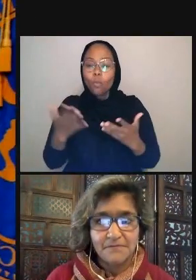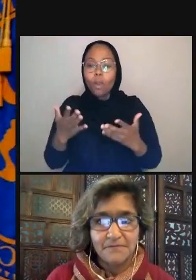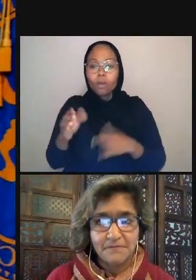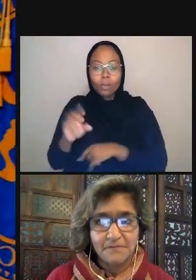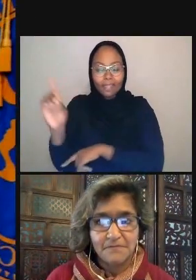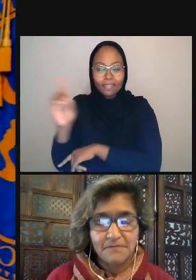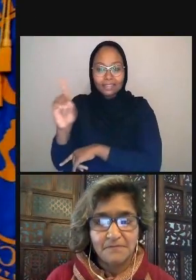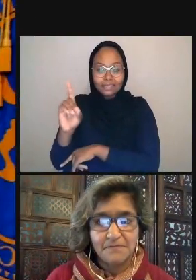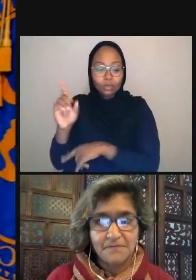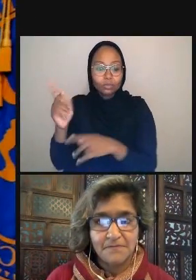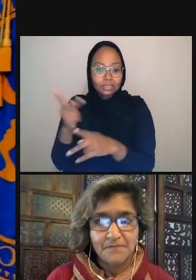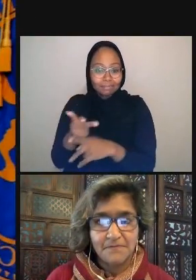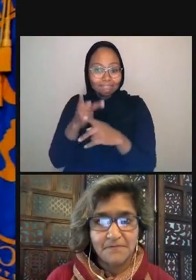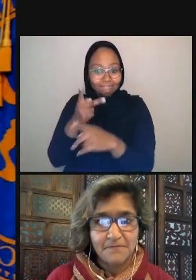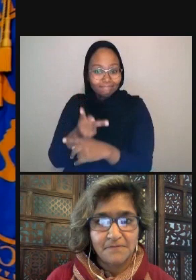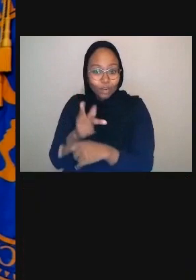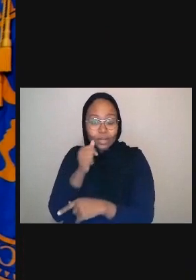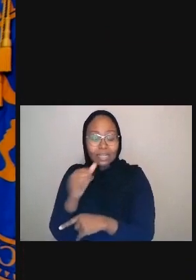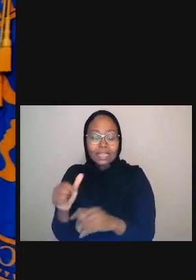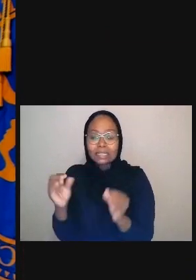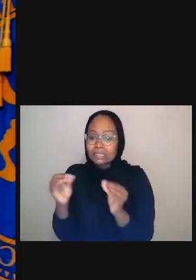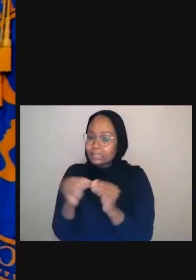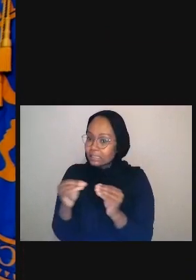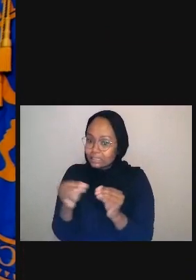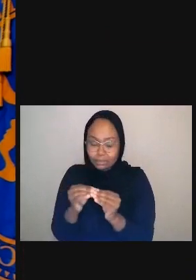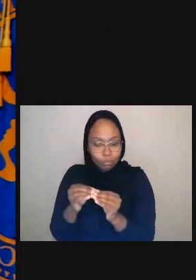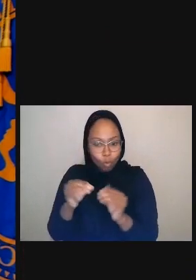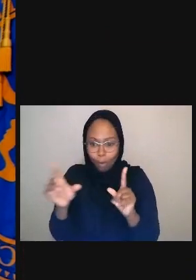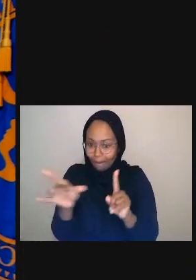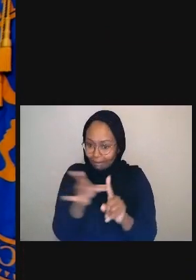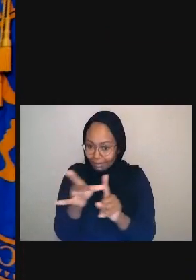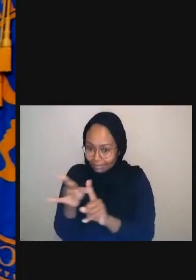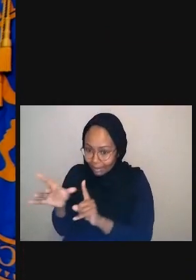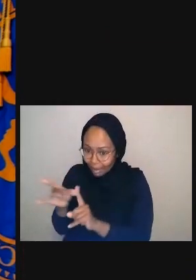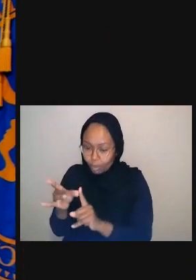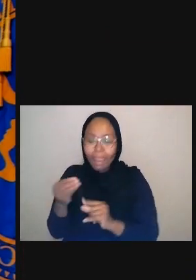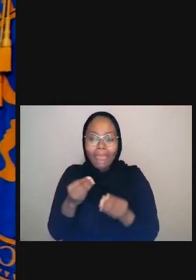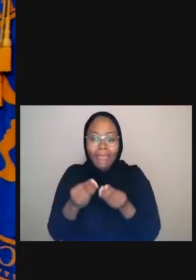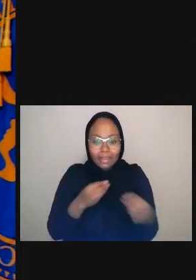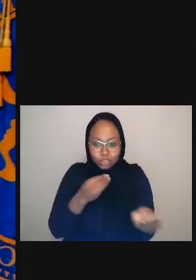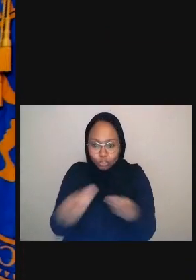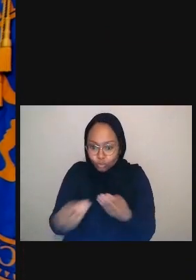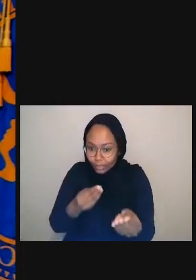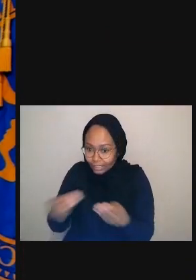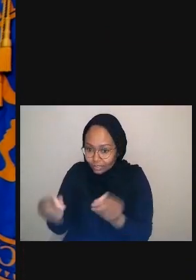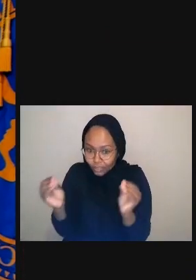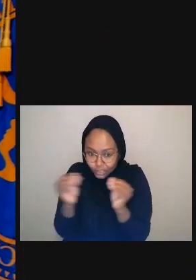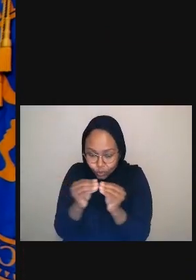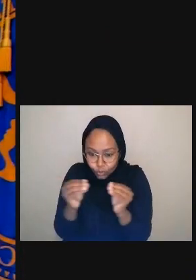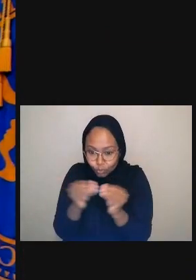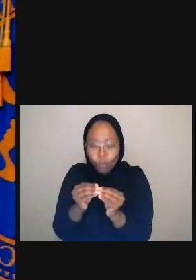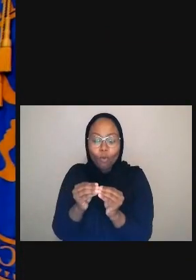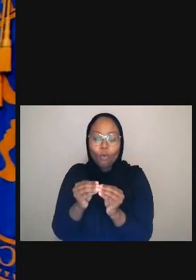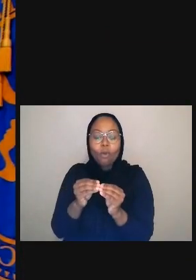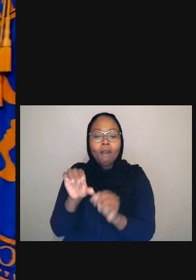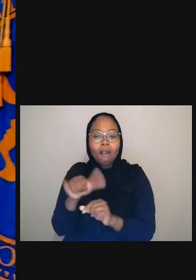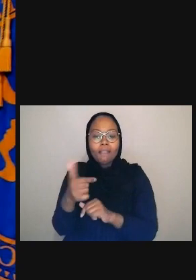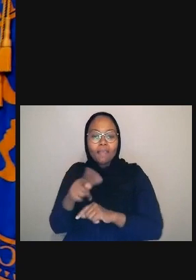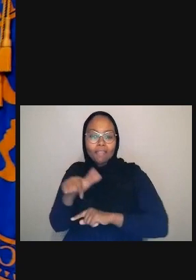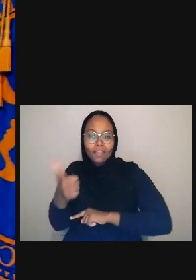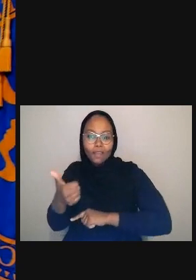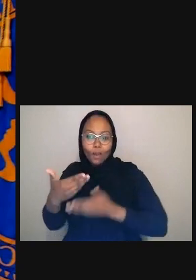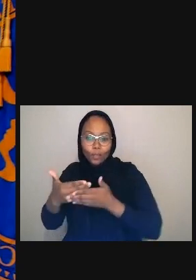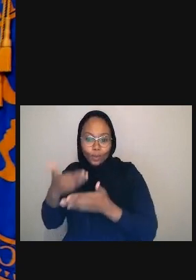infectious. It transmits much, much more readily than the Alpha variant or any other